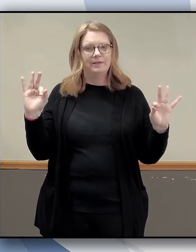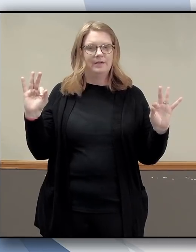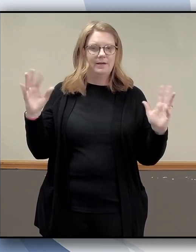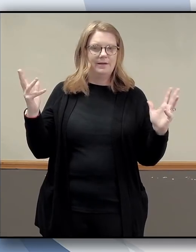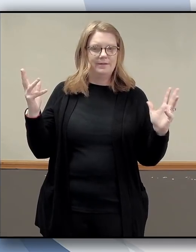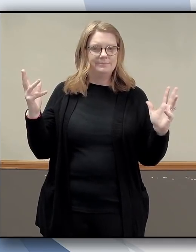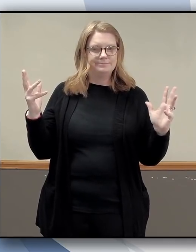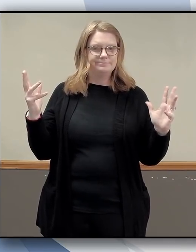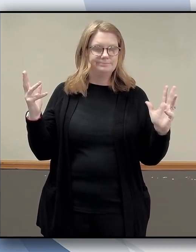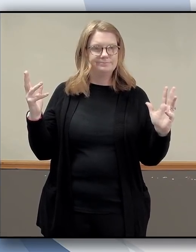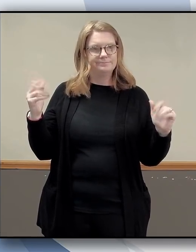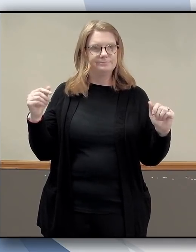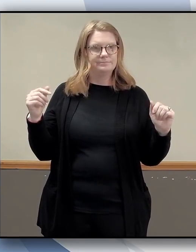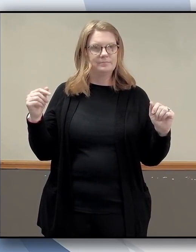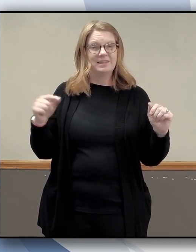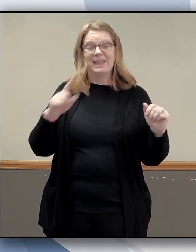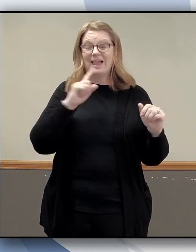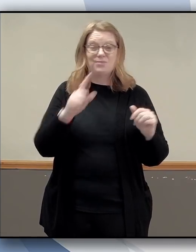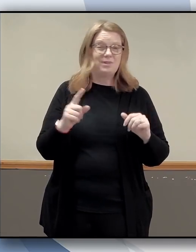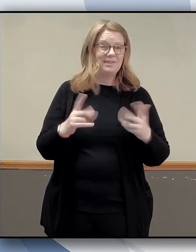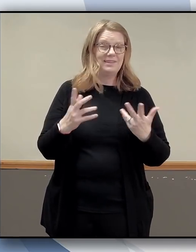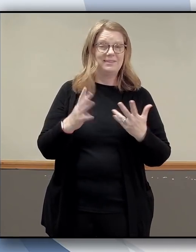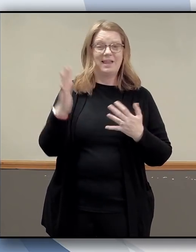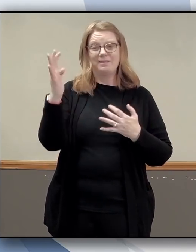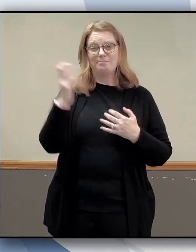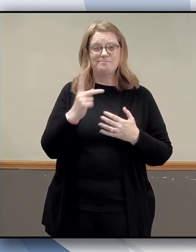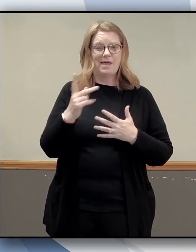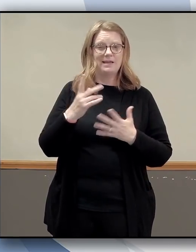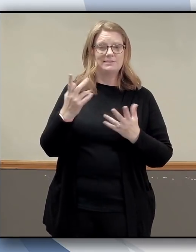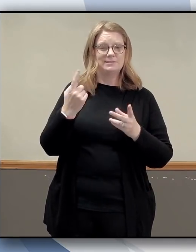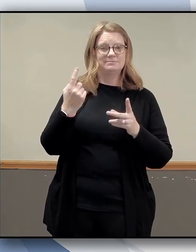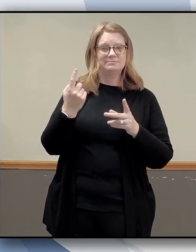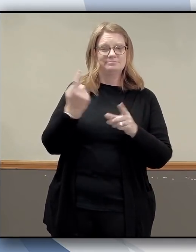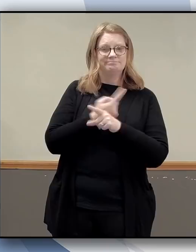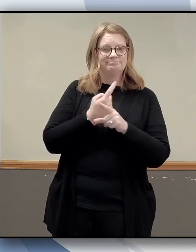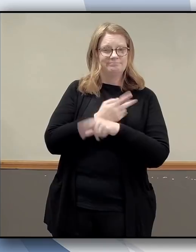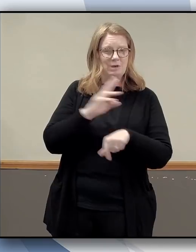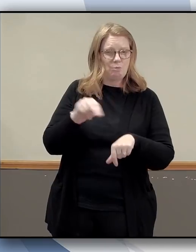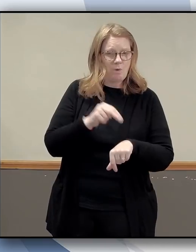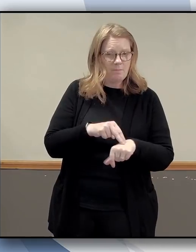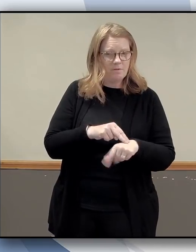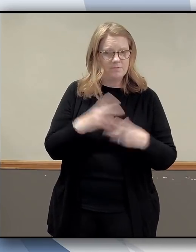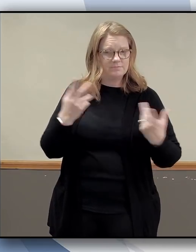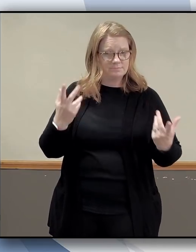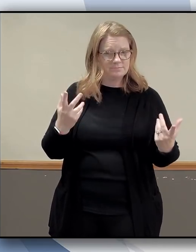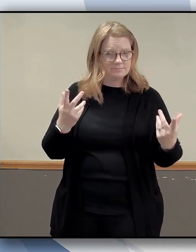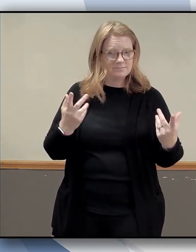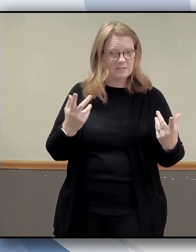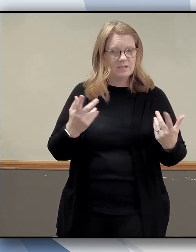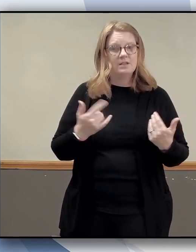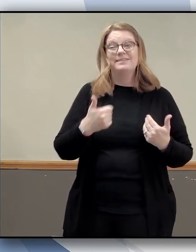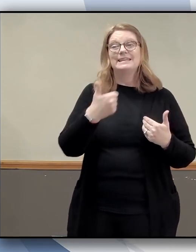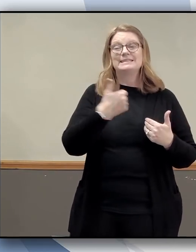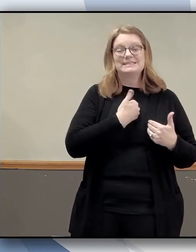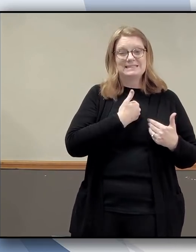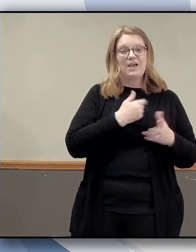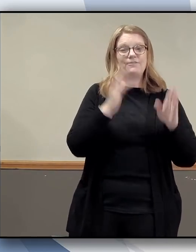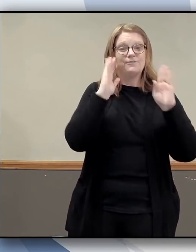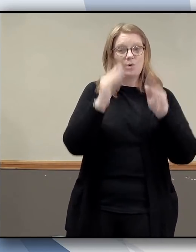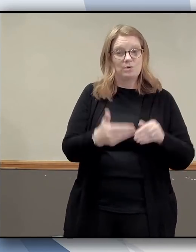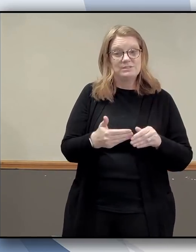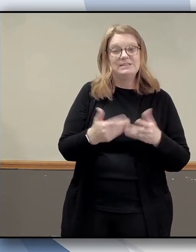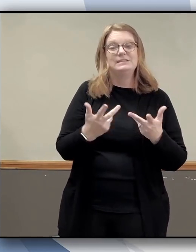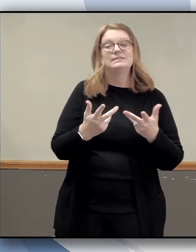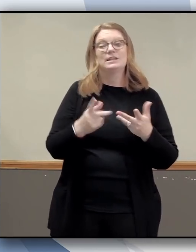having back the life that we want to have back. The path, as I say, to freedom is through this self-discipline and these small actions